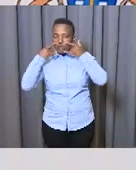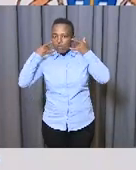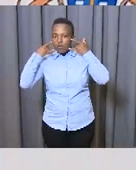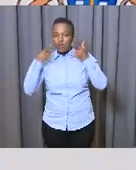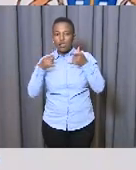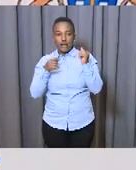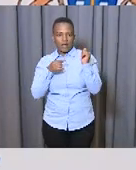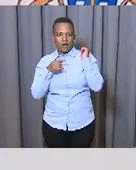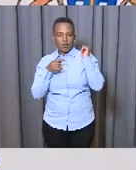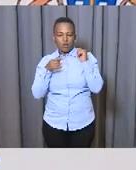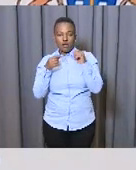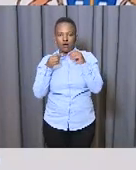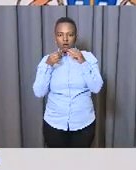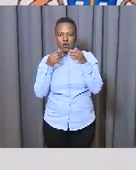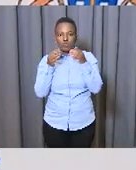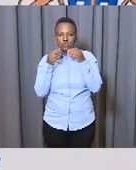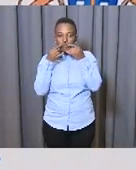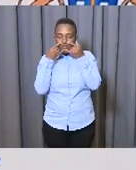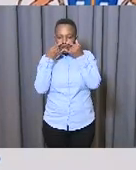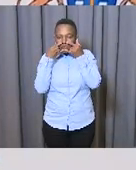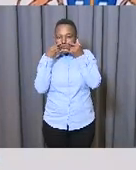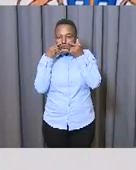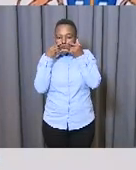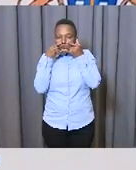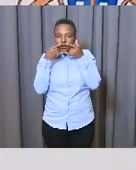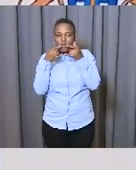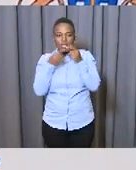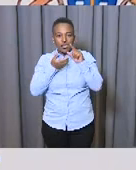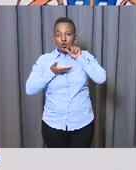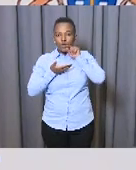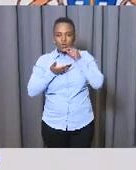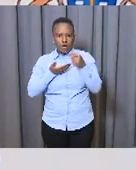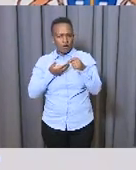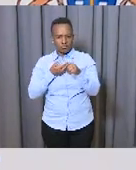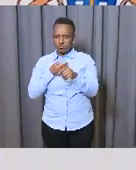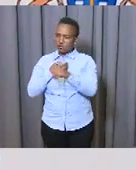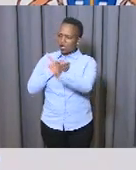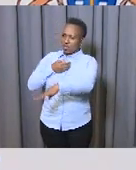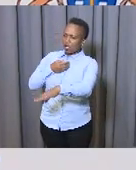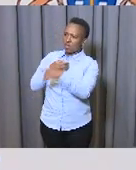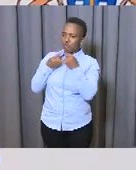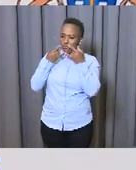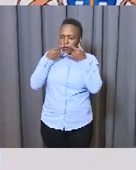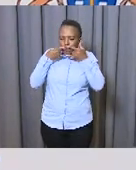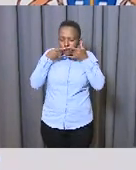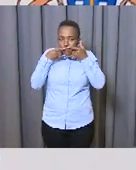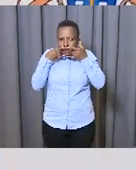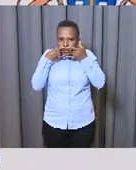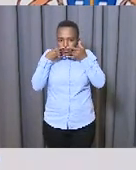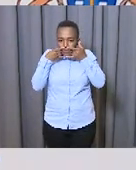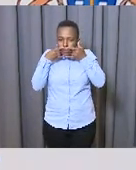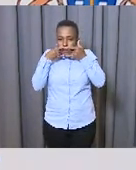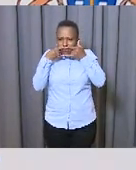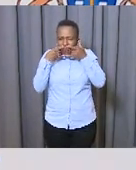wore my mask, which was too small, and I was called to order by the Twitterati. My mask was too small. It was leaving out